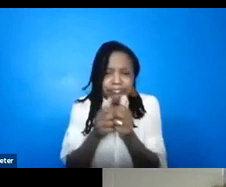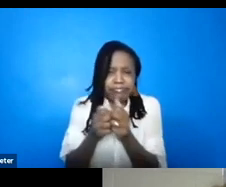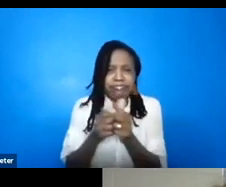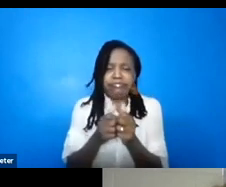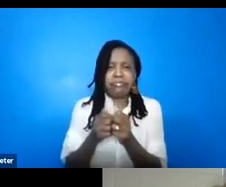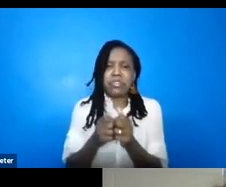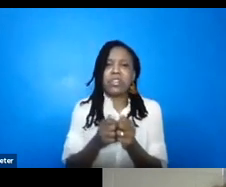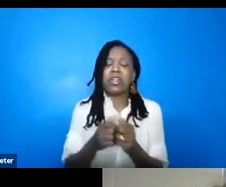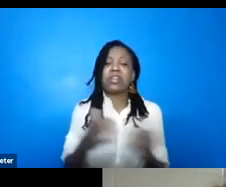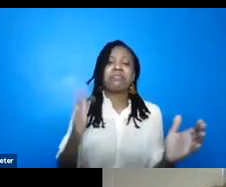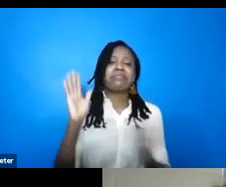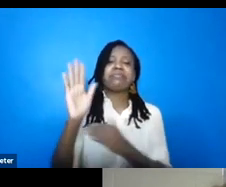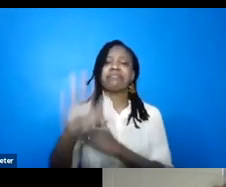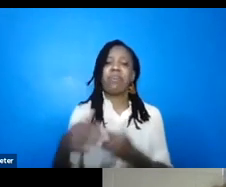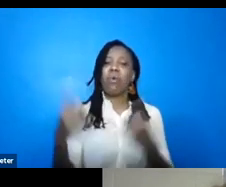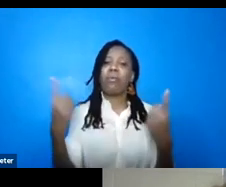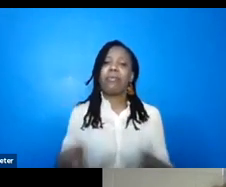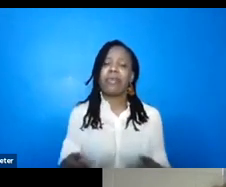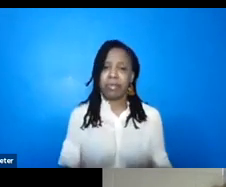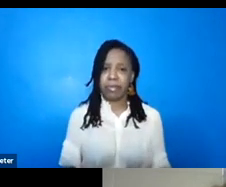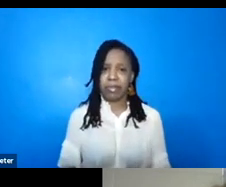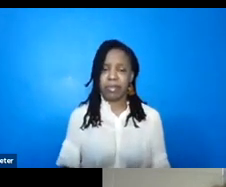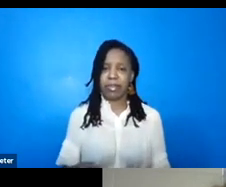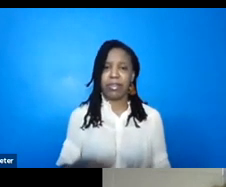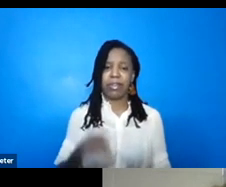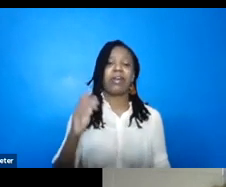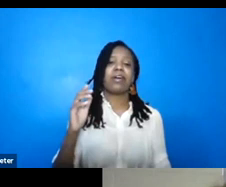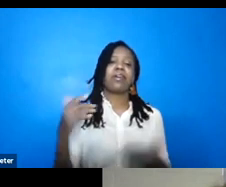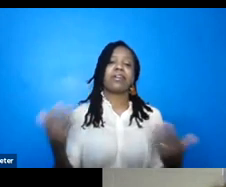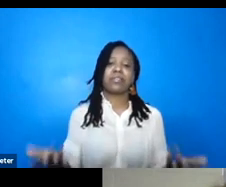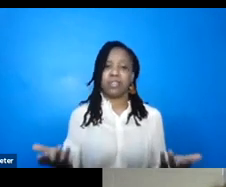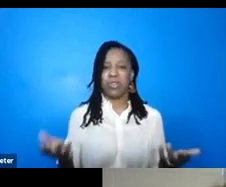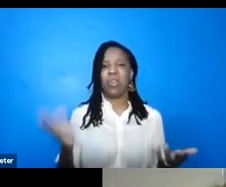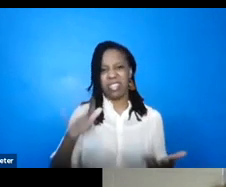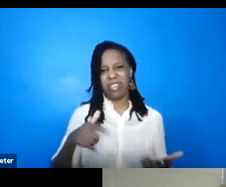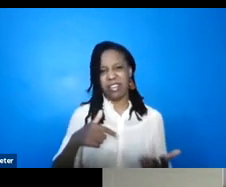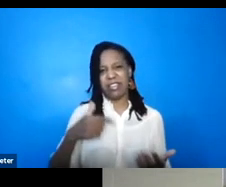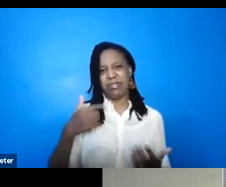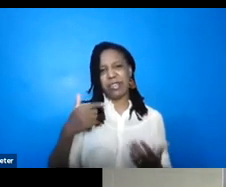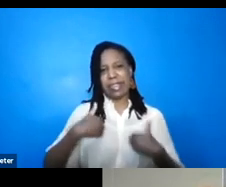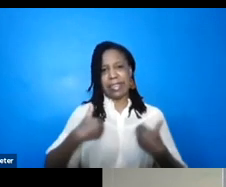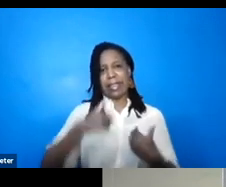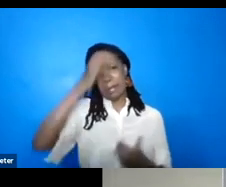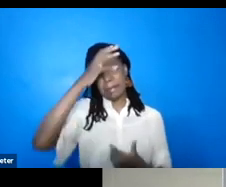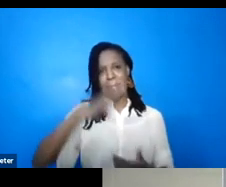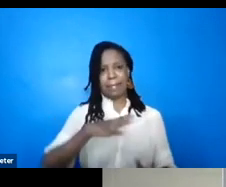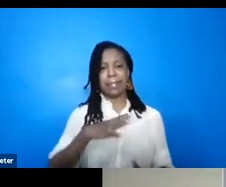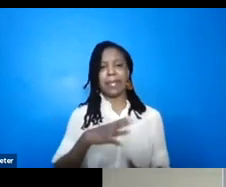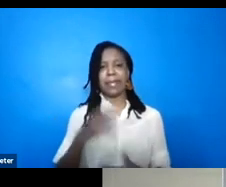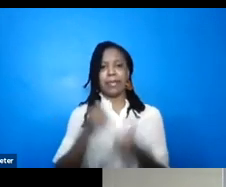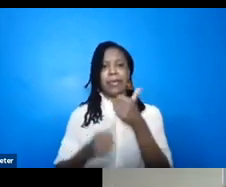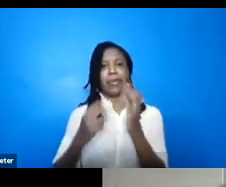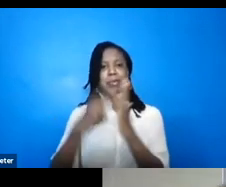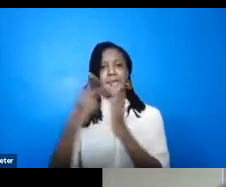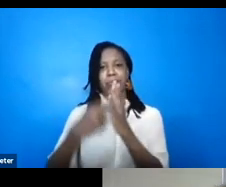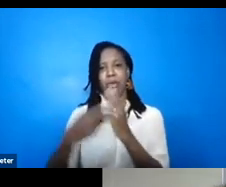helping our community, the young men that I work with, the Path of Redemption, unlearn this behavior by pulling out these things that they listen to every